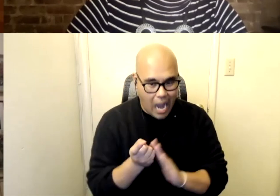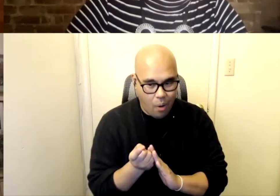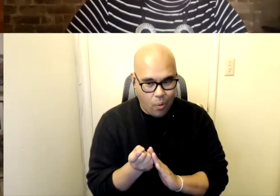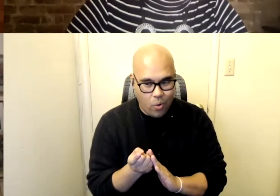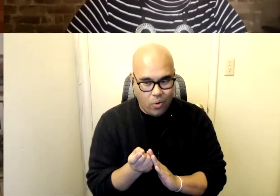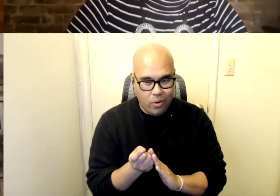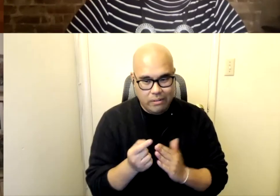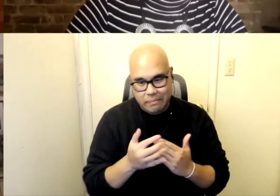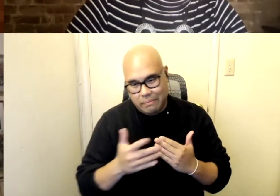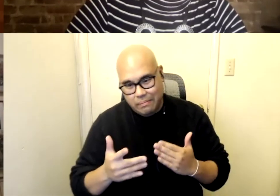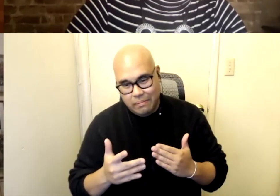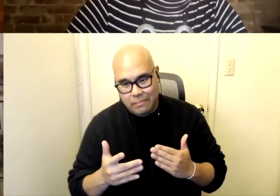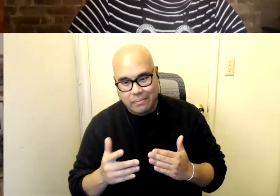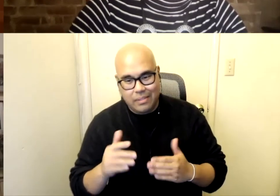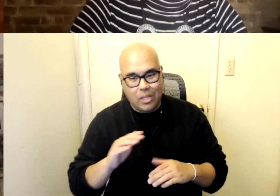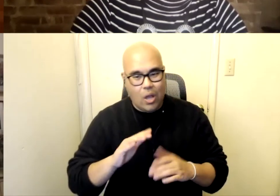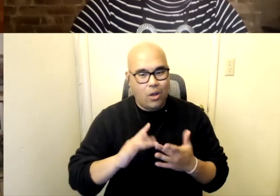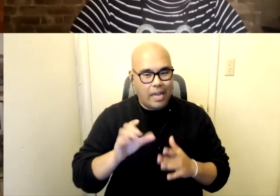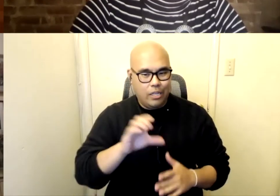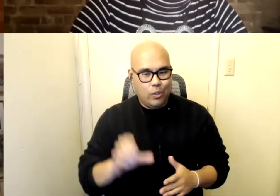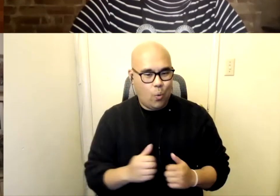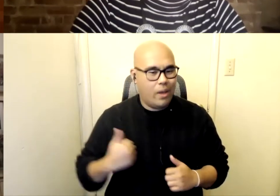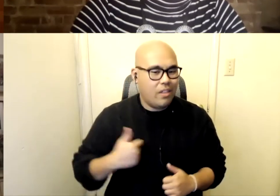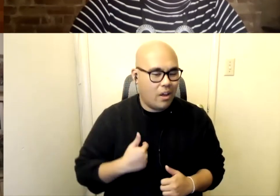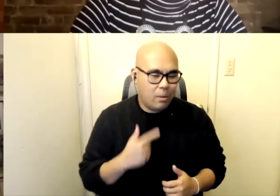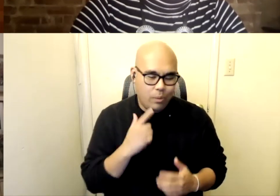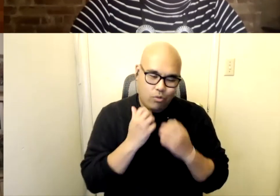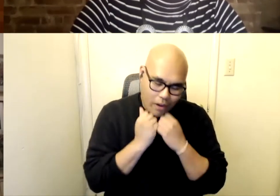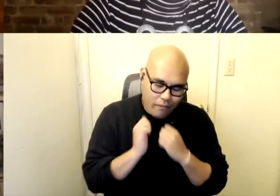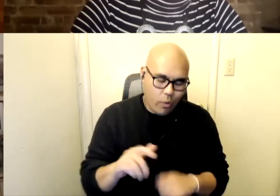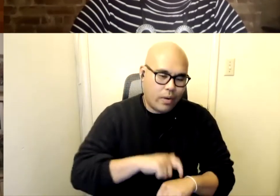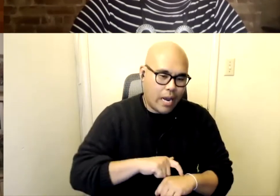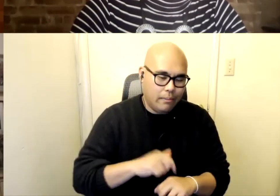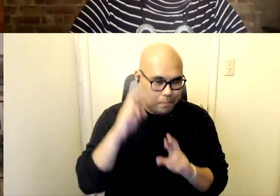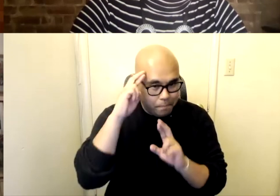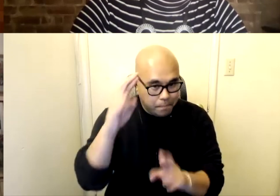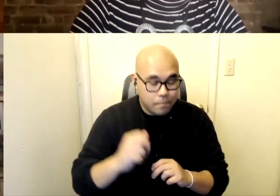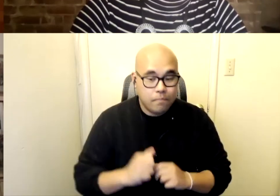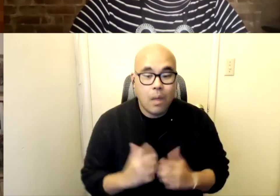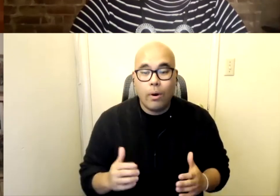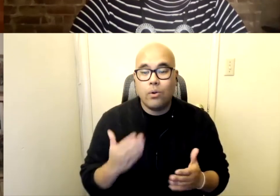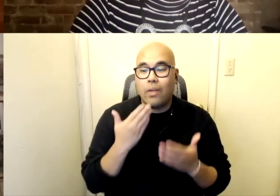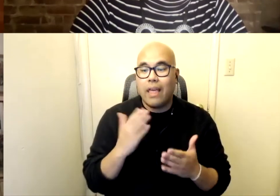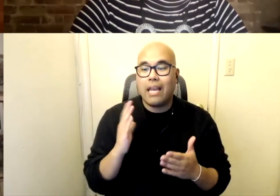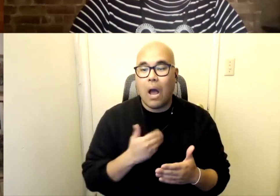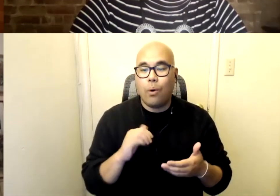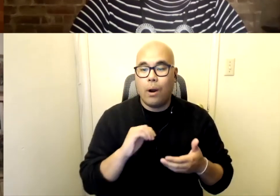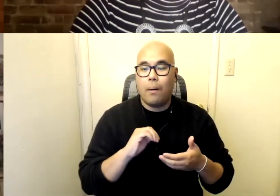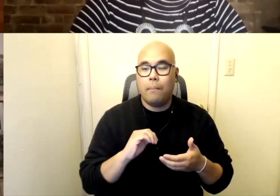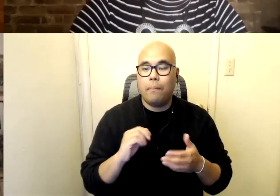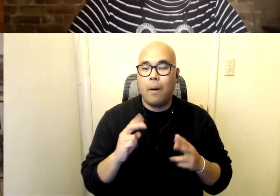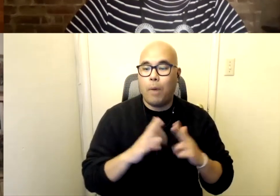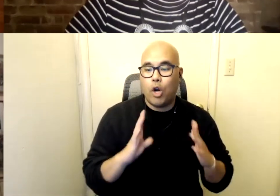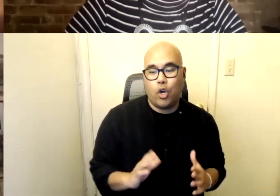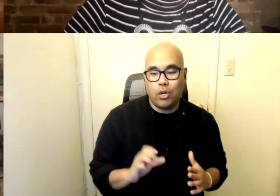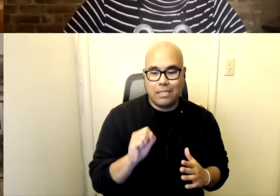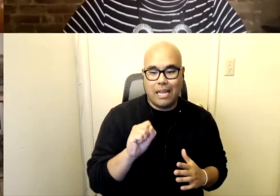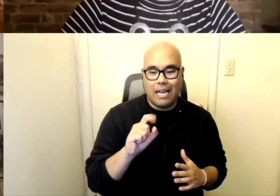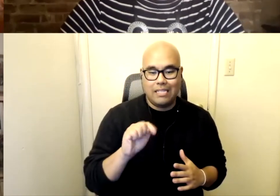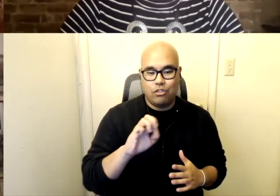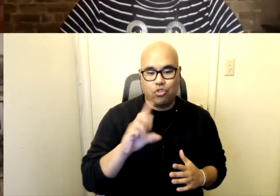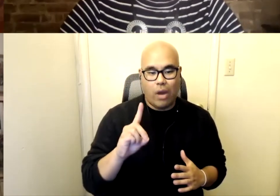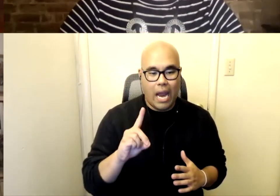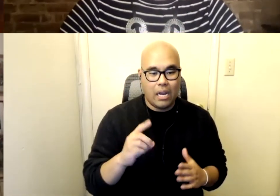on Zoom with us. We're really grateful for your time. I want to thank our partners at the Strand Book Store, Sabir